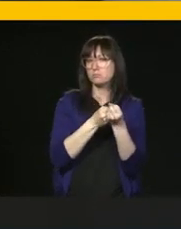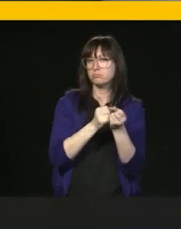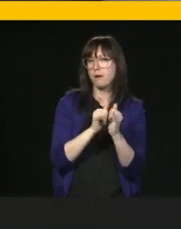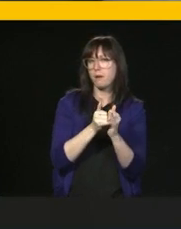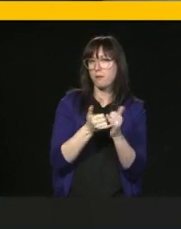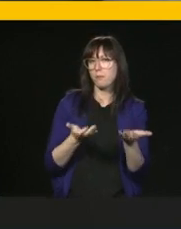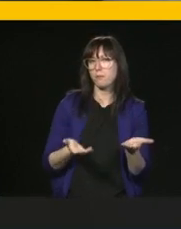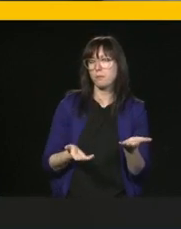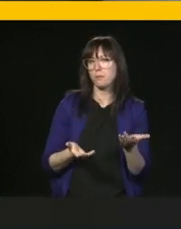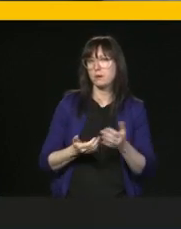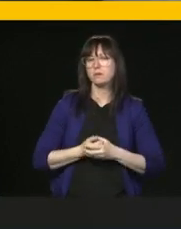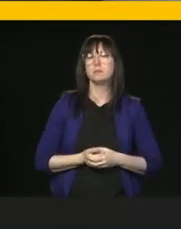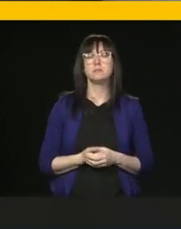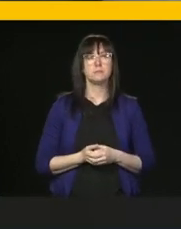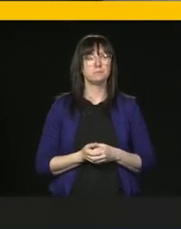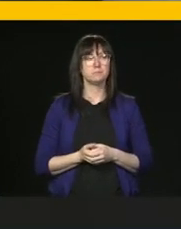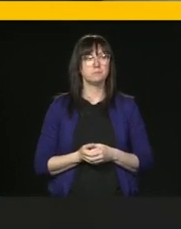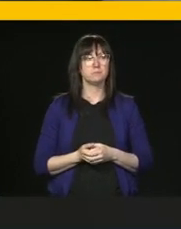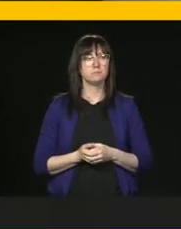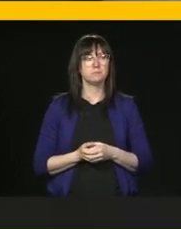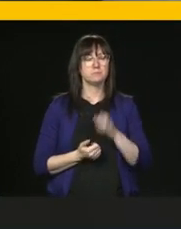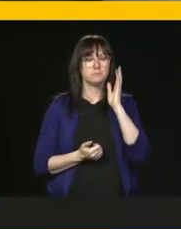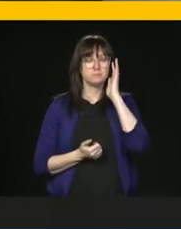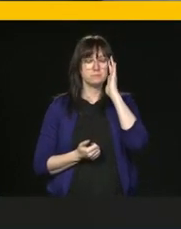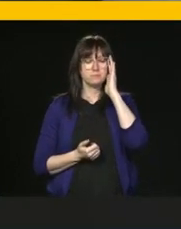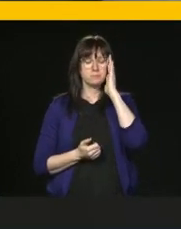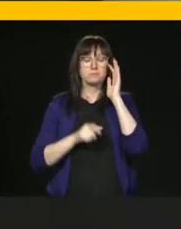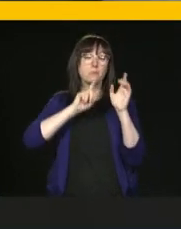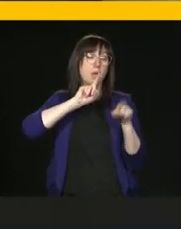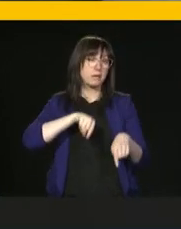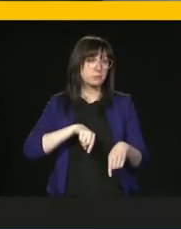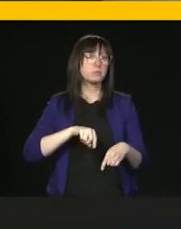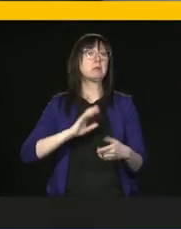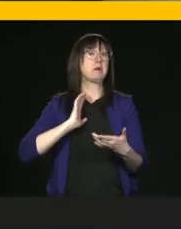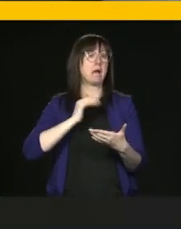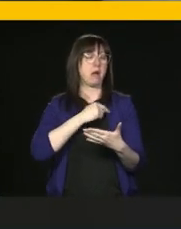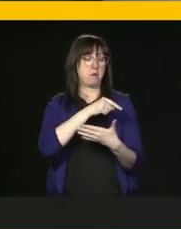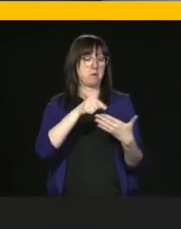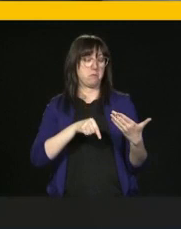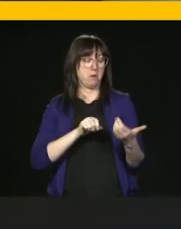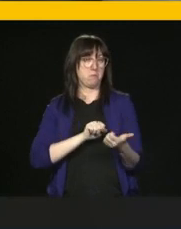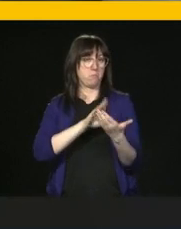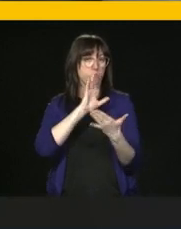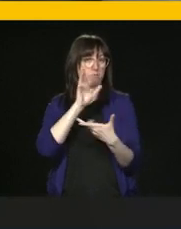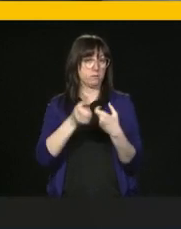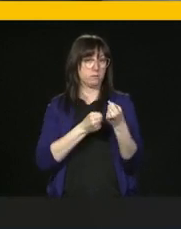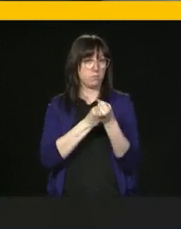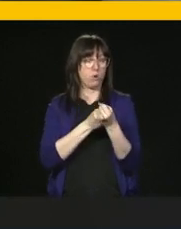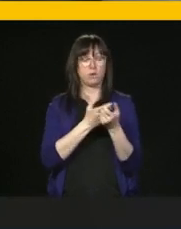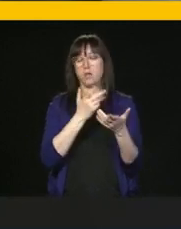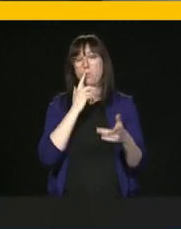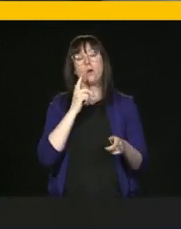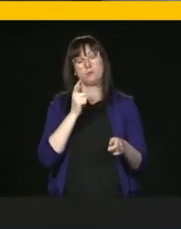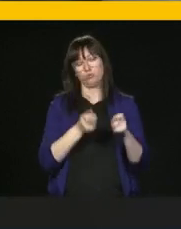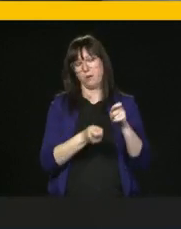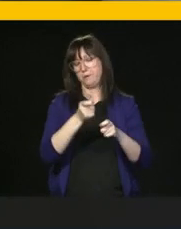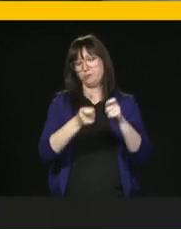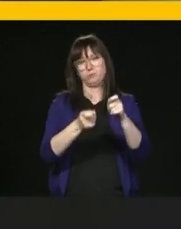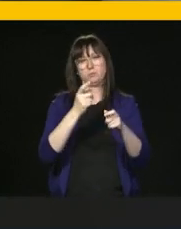The measures undertaken to help them will evolve as the situation evolves over the next few weeks.